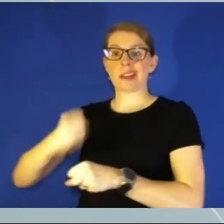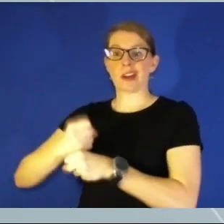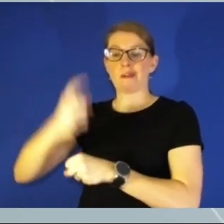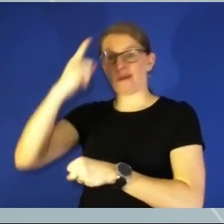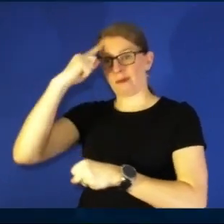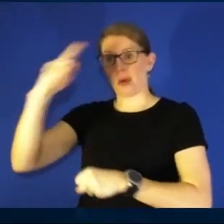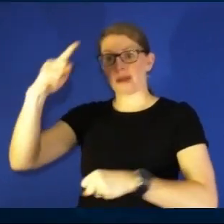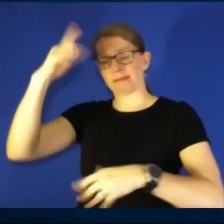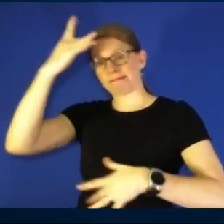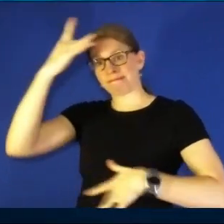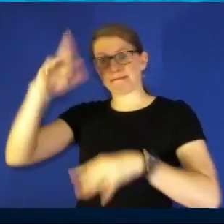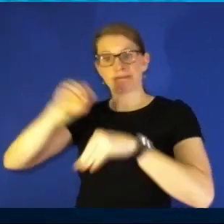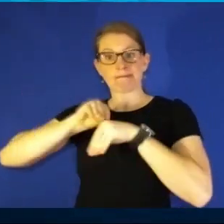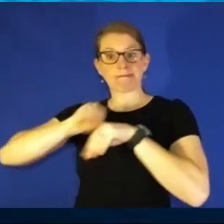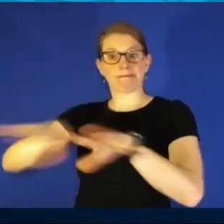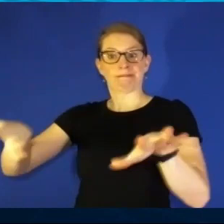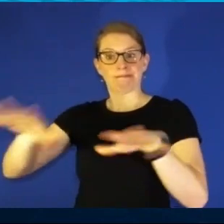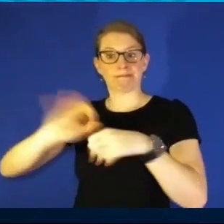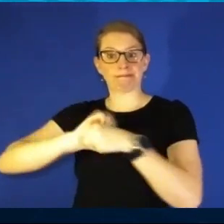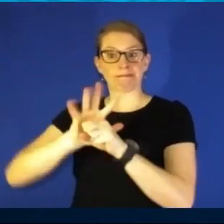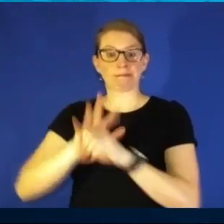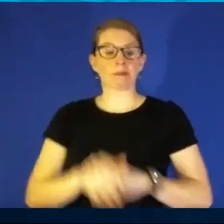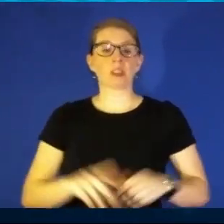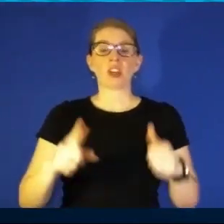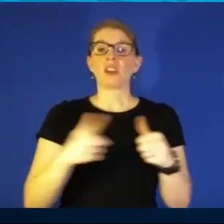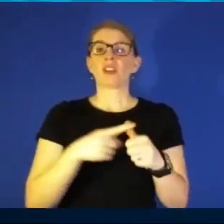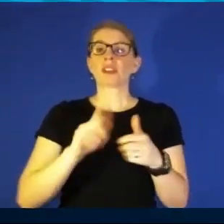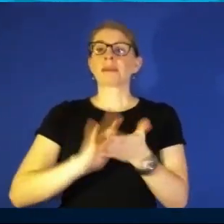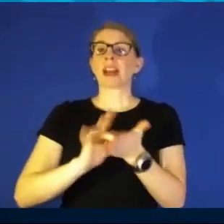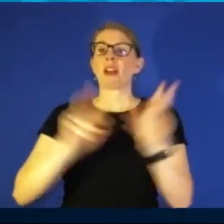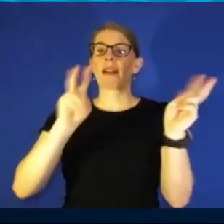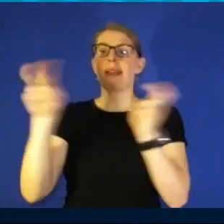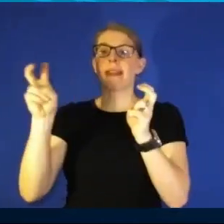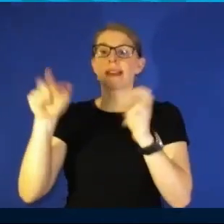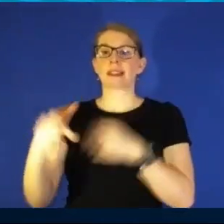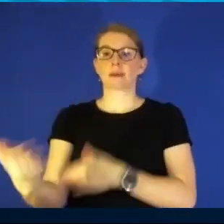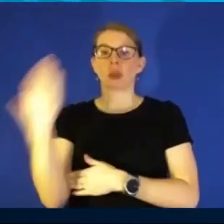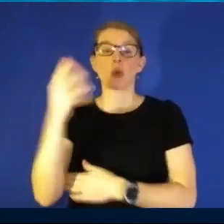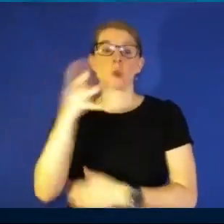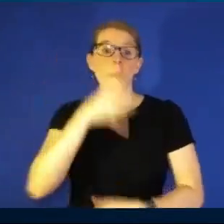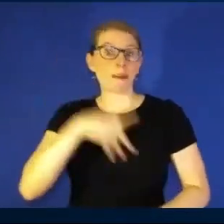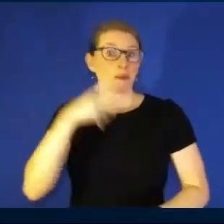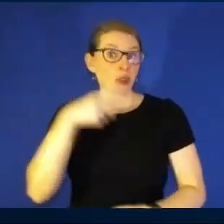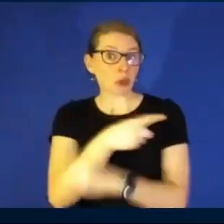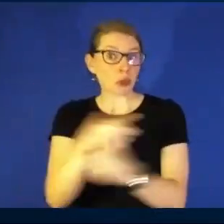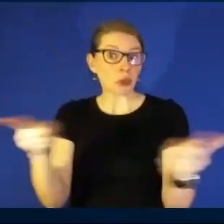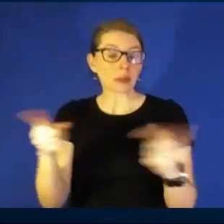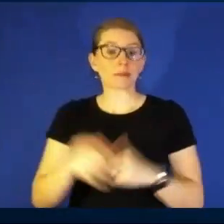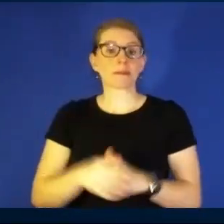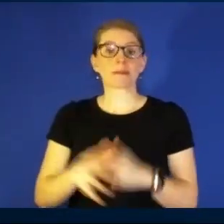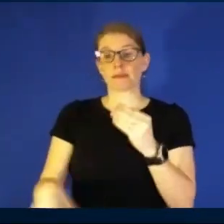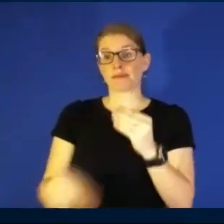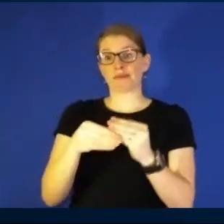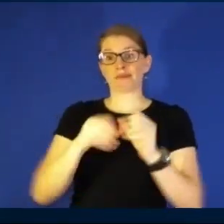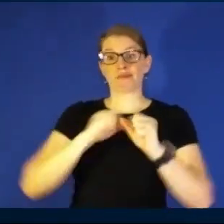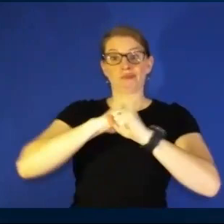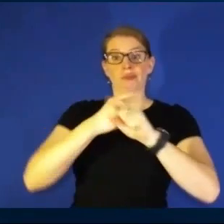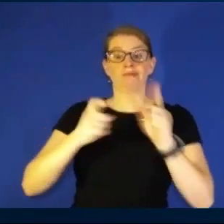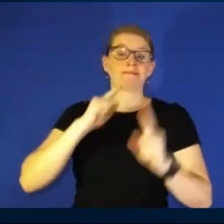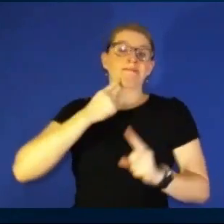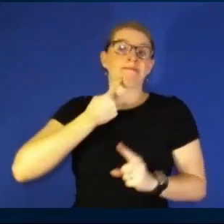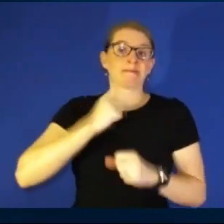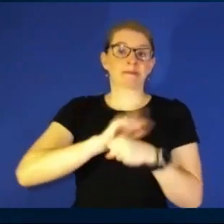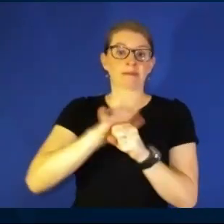changing. But first, your medical headlines this morning. Women, this is for you. You may have extra protection against severe COVID-19 thanks to